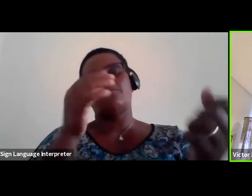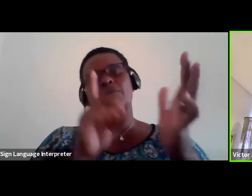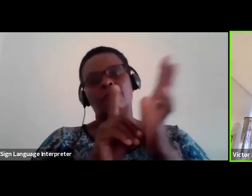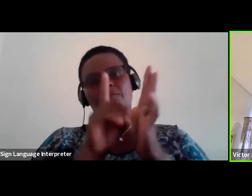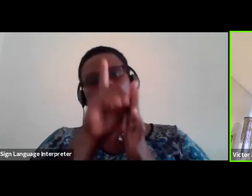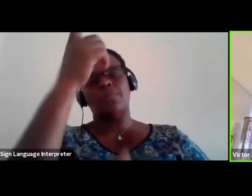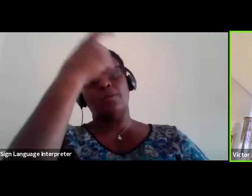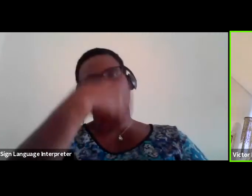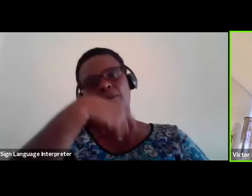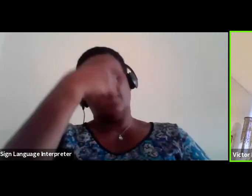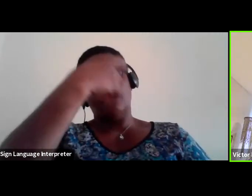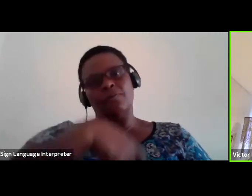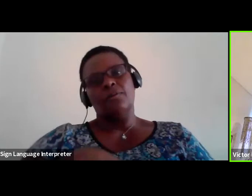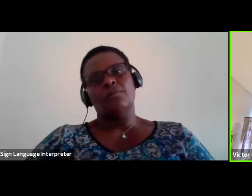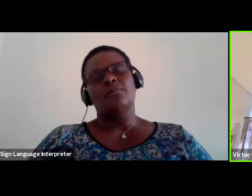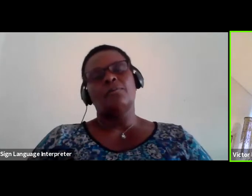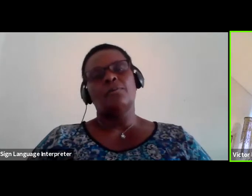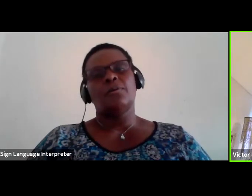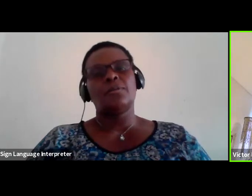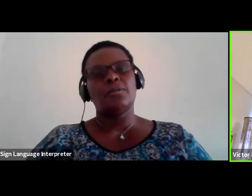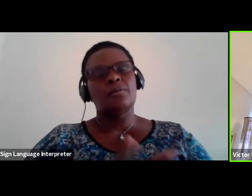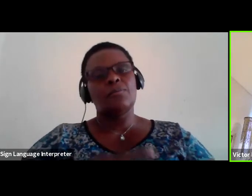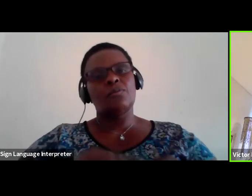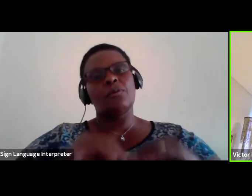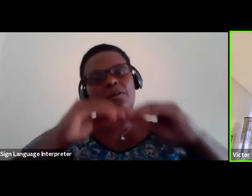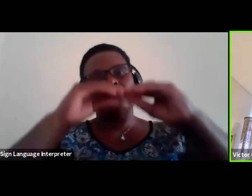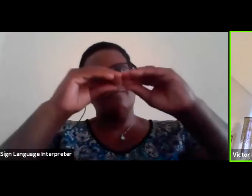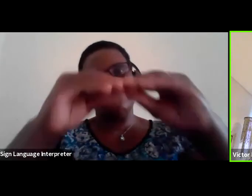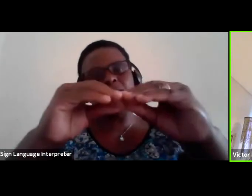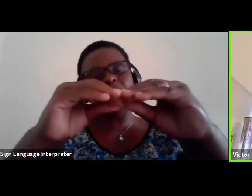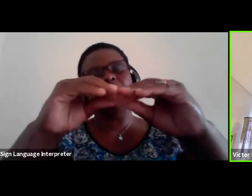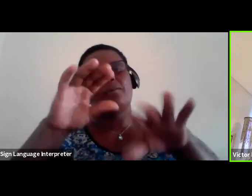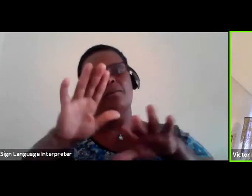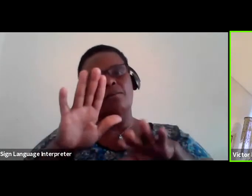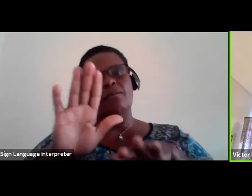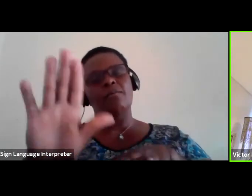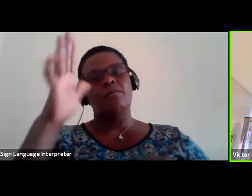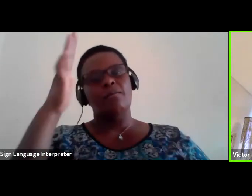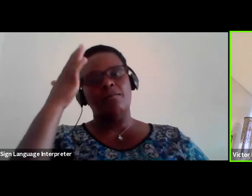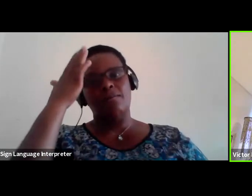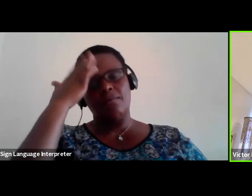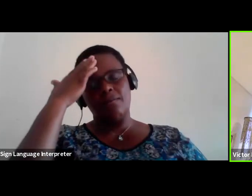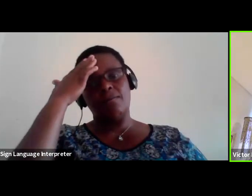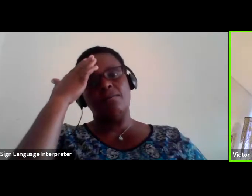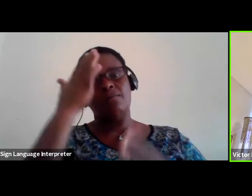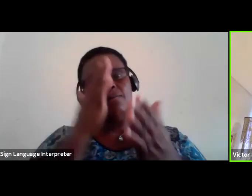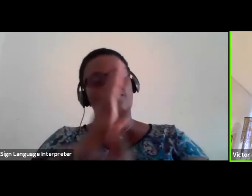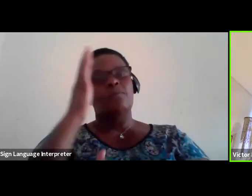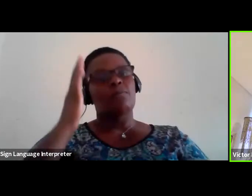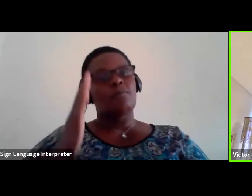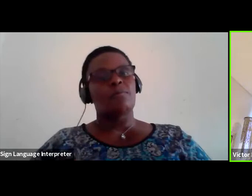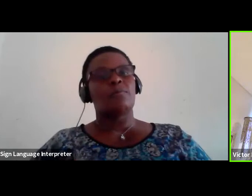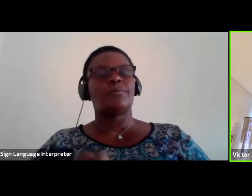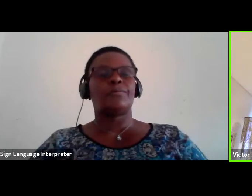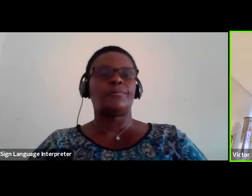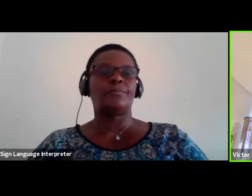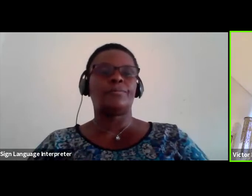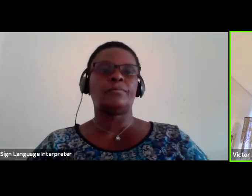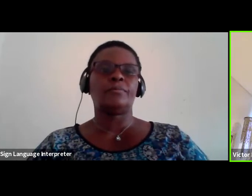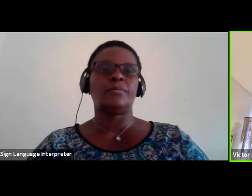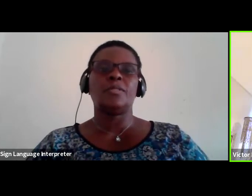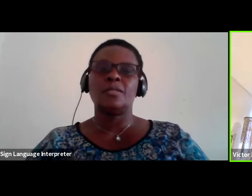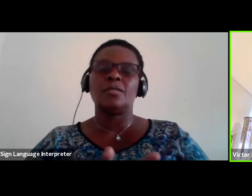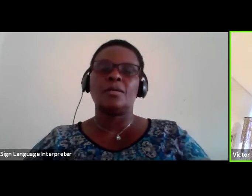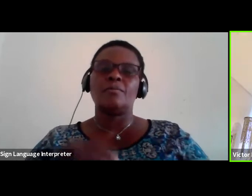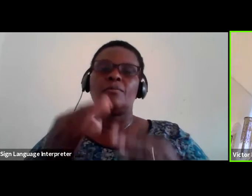importantly, to advance the realization of their fundamental rights and freedoms to expression, association, and all these rights, whether